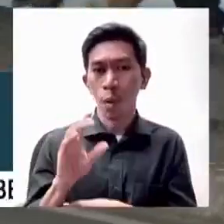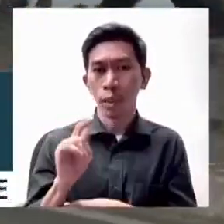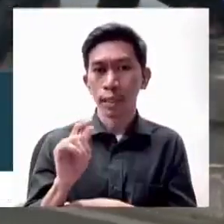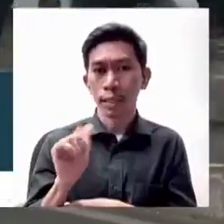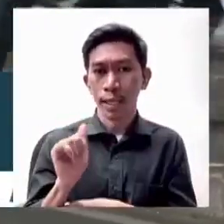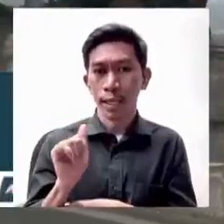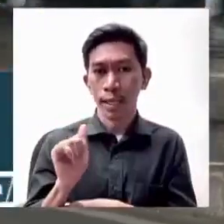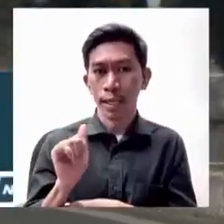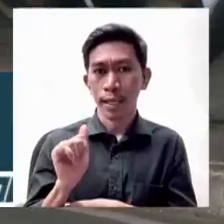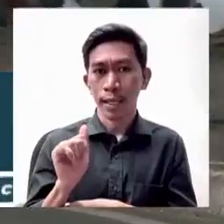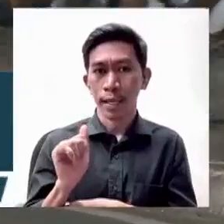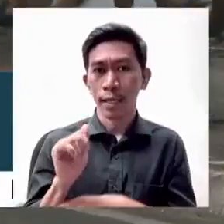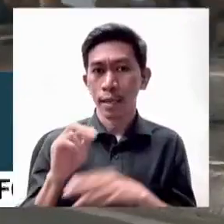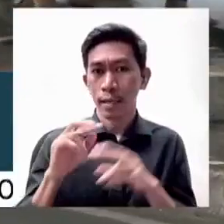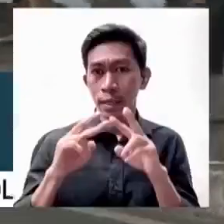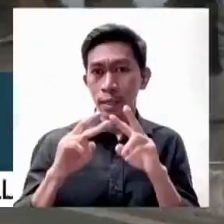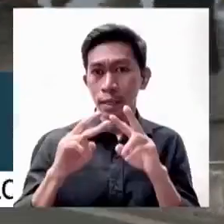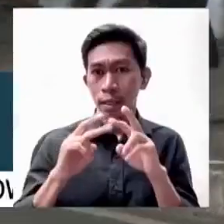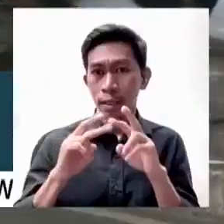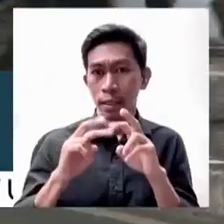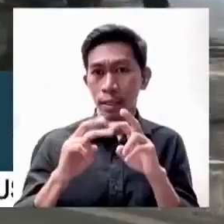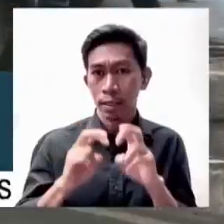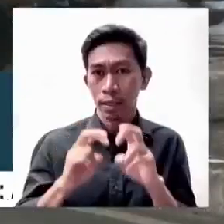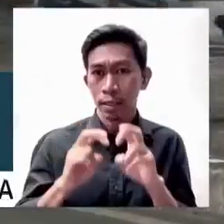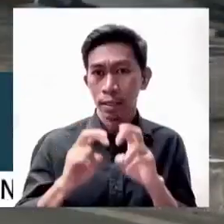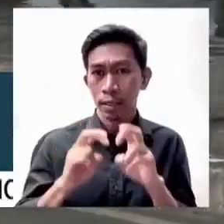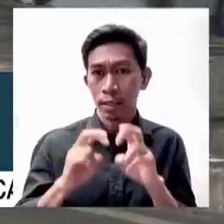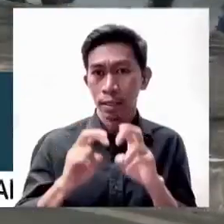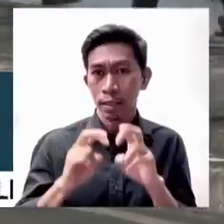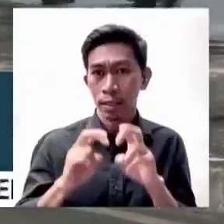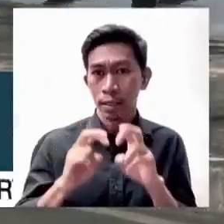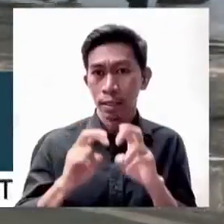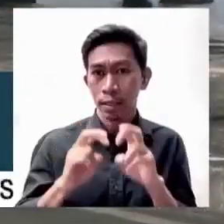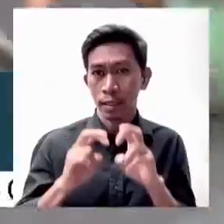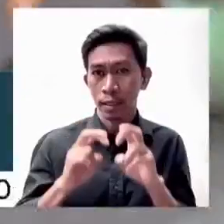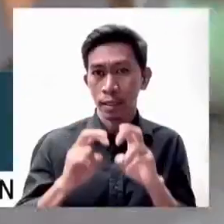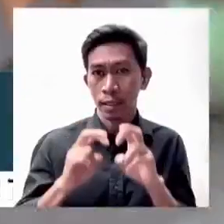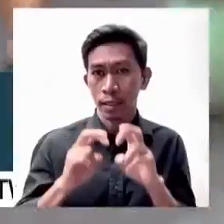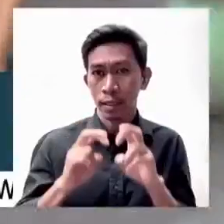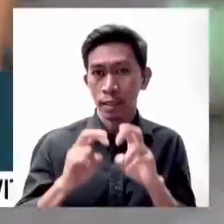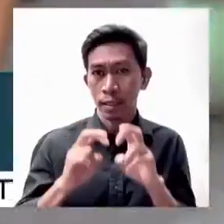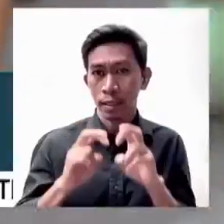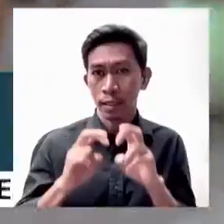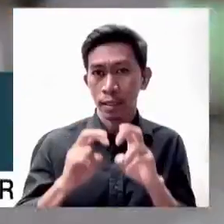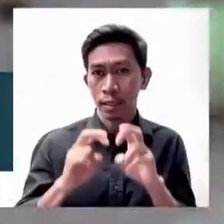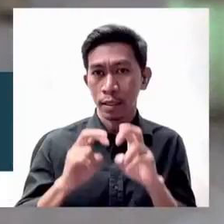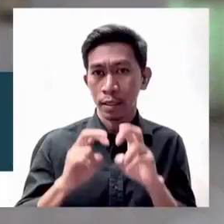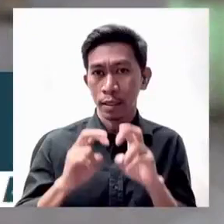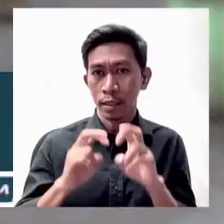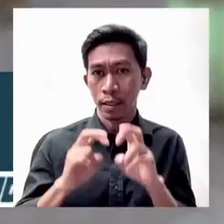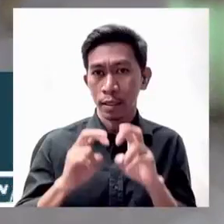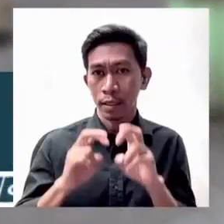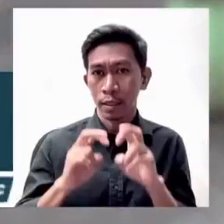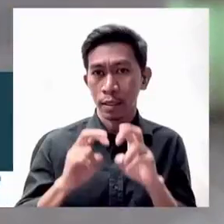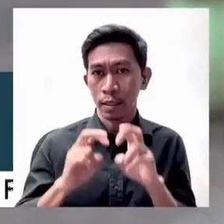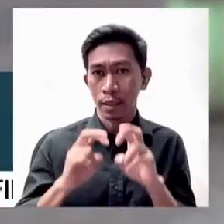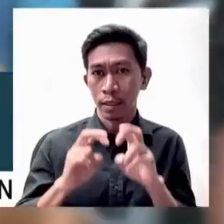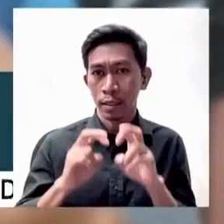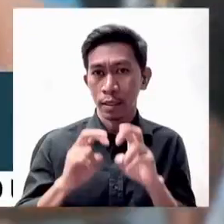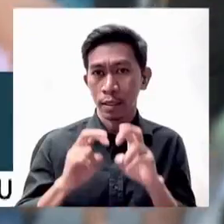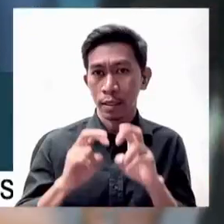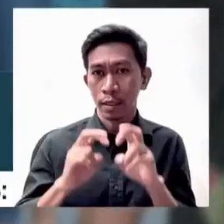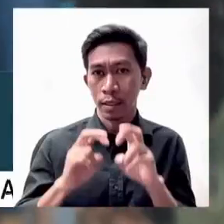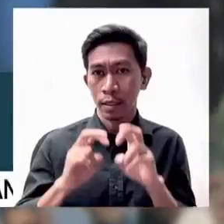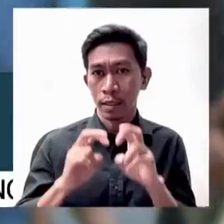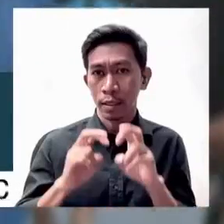rate in Metro Manila rose to 10% this week from last week's 7%. But he says this data might actually be 10 times higher